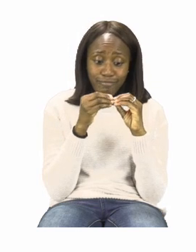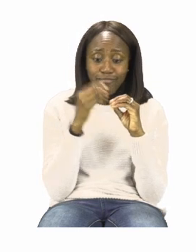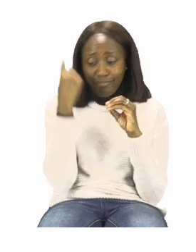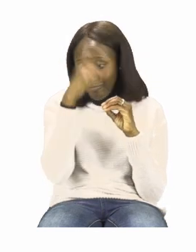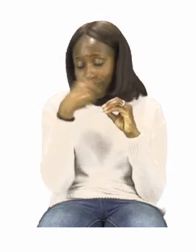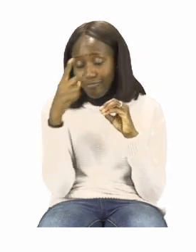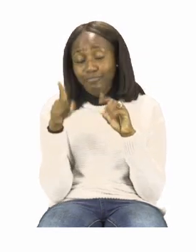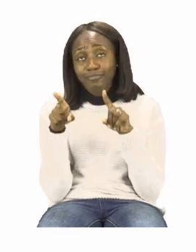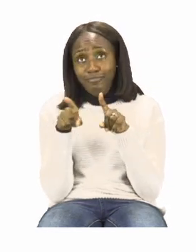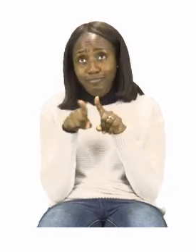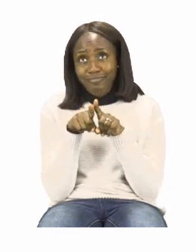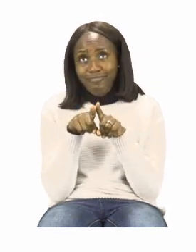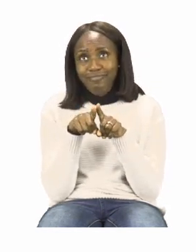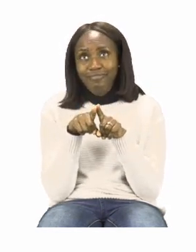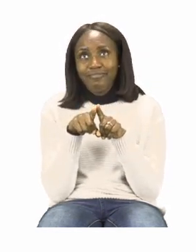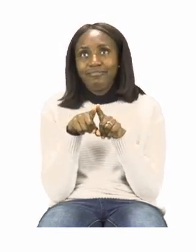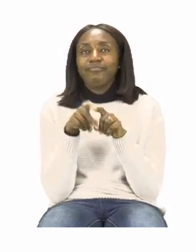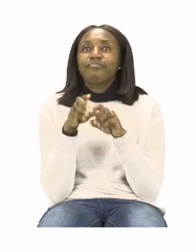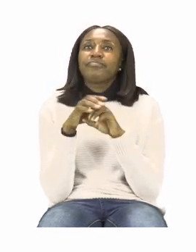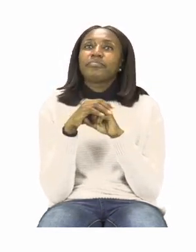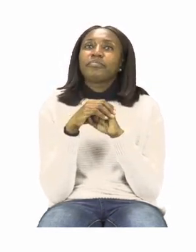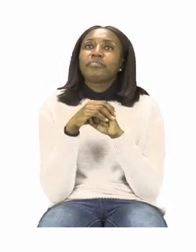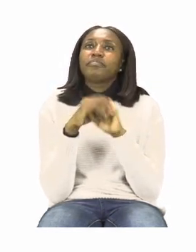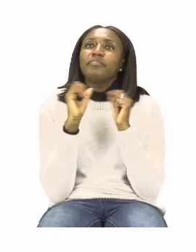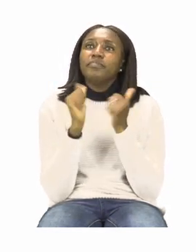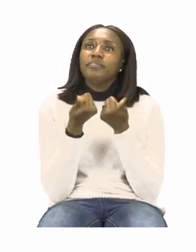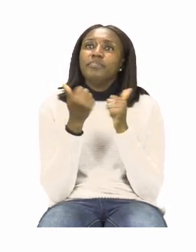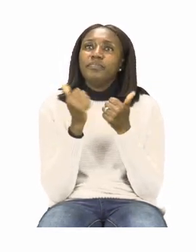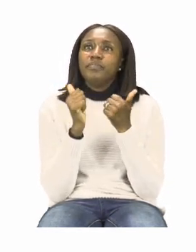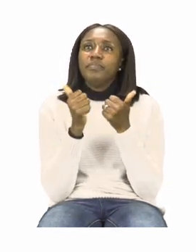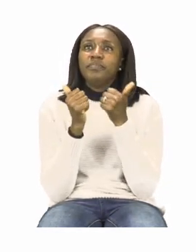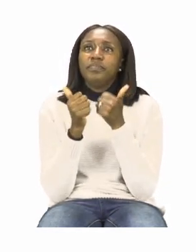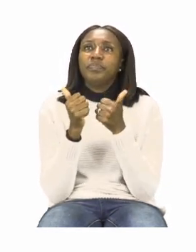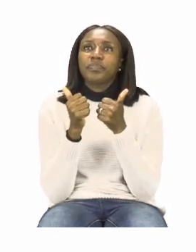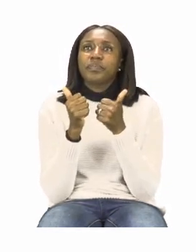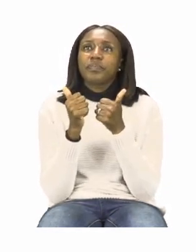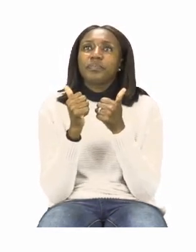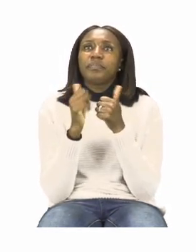your numbers. Good job, everyone.